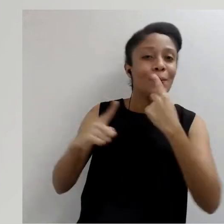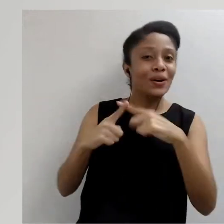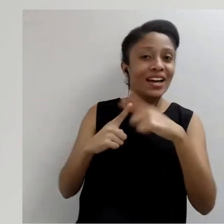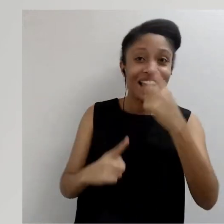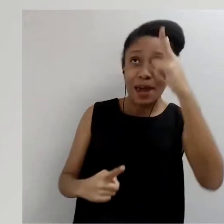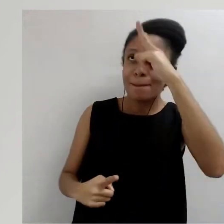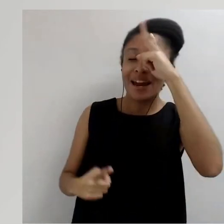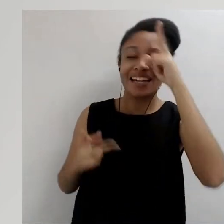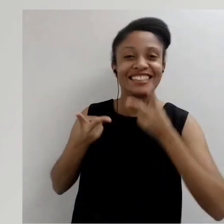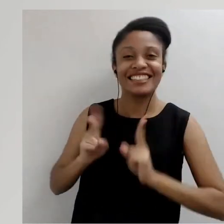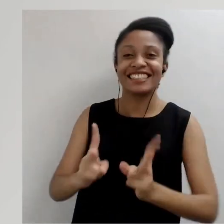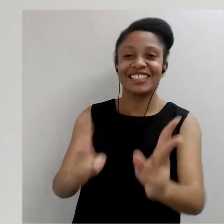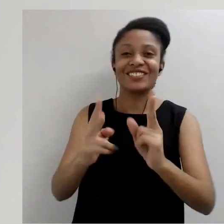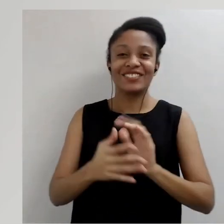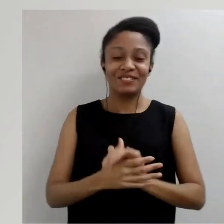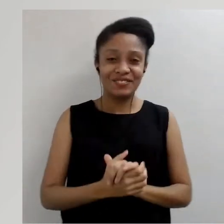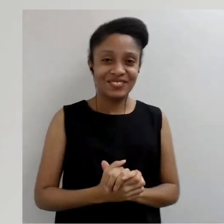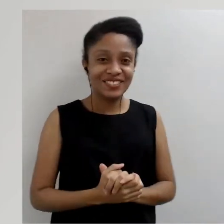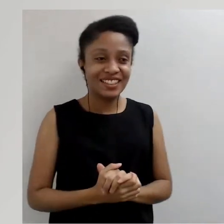So thank you.